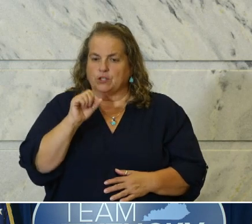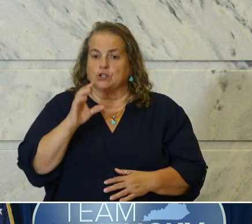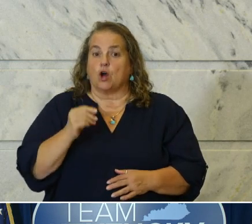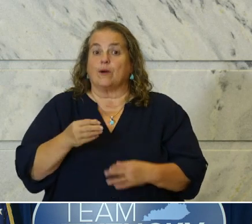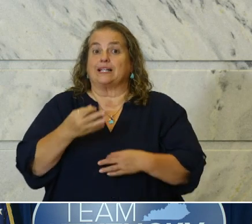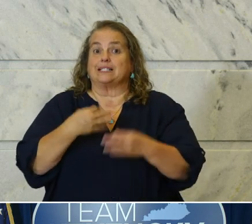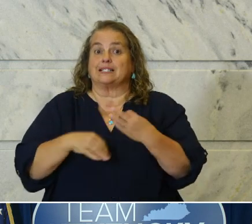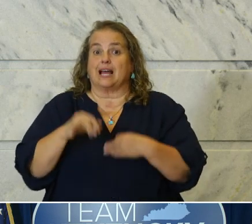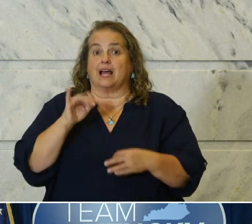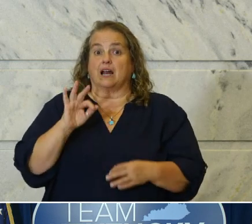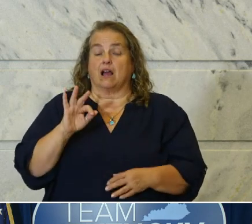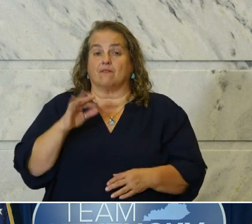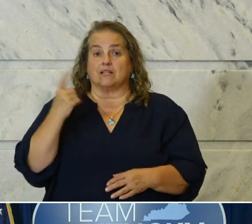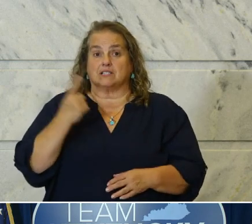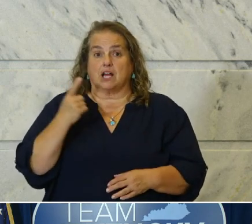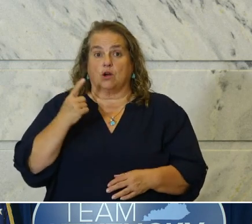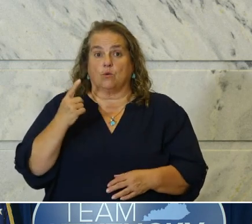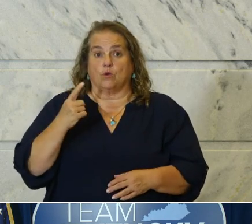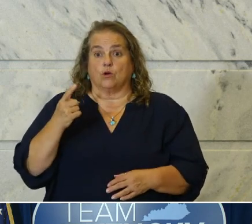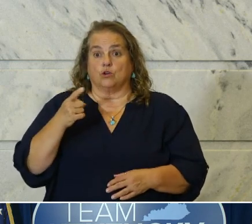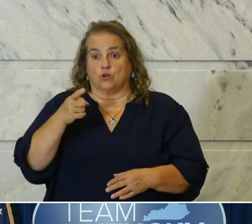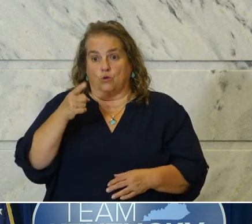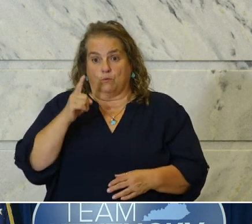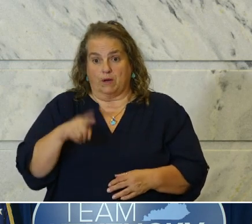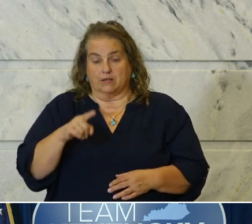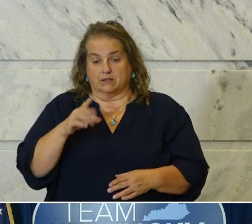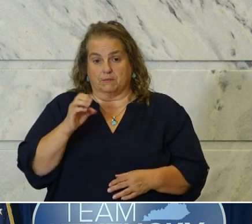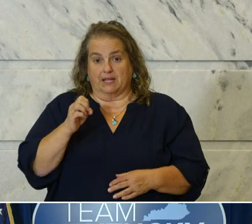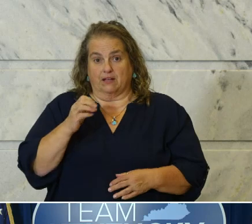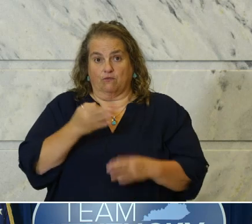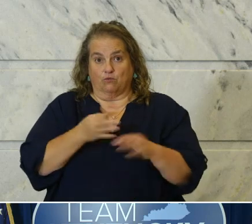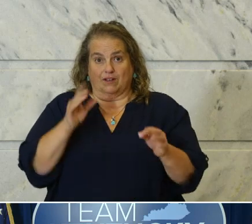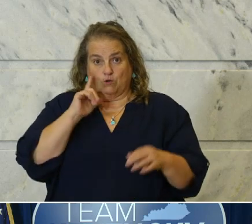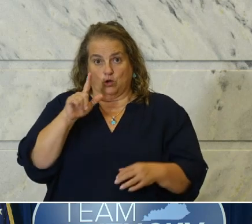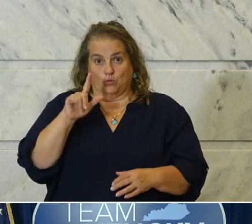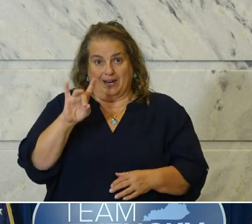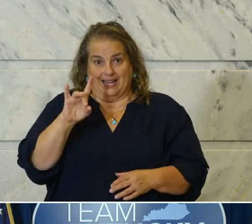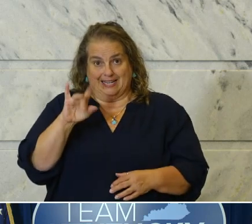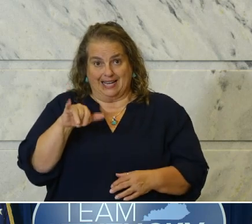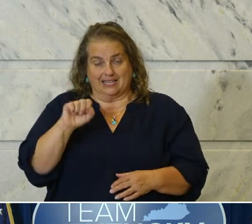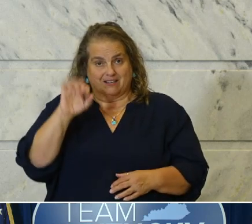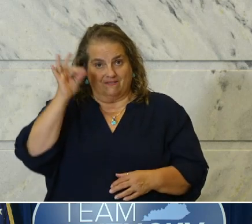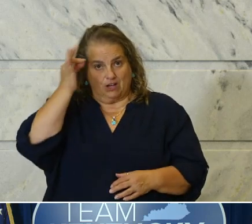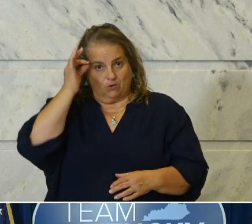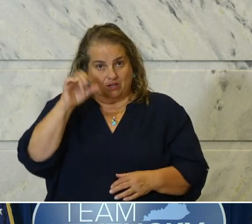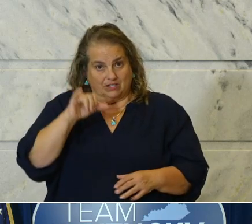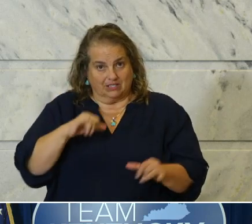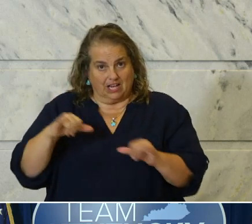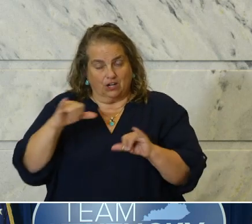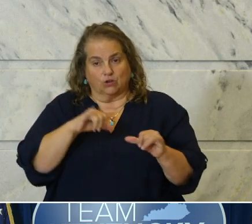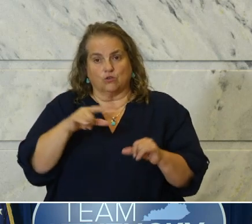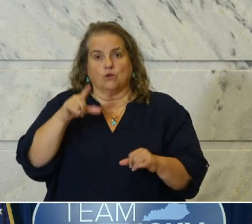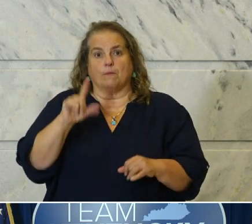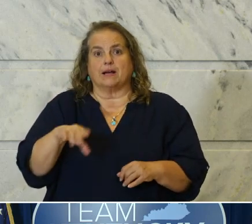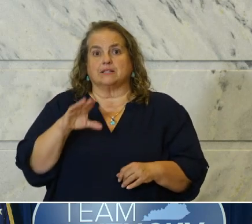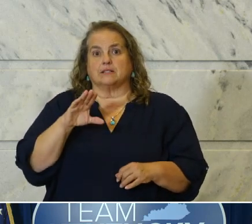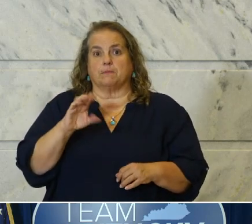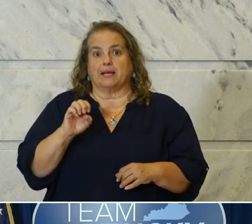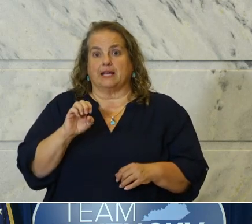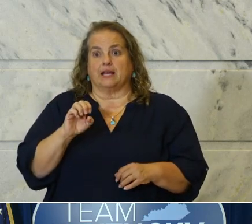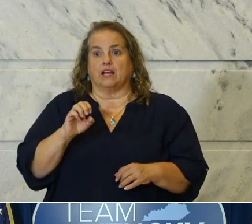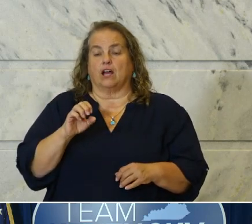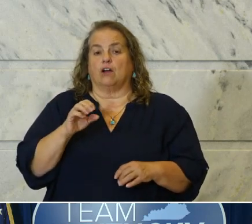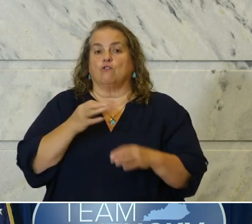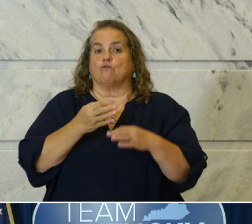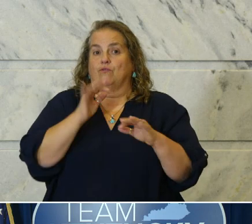of a facility being free for 28 days, again, in accordance with those federal standards, they need to be free of a new